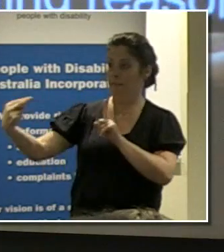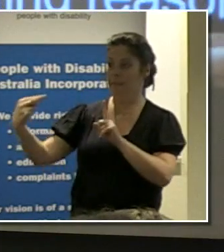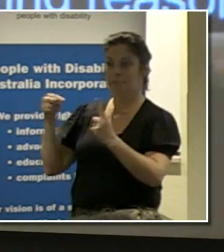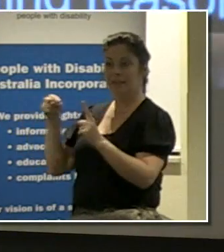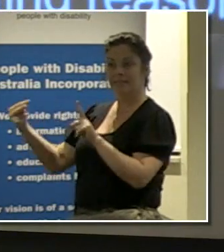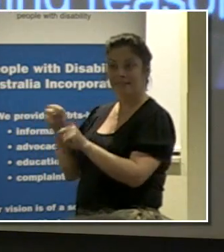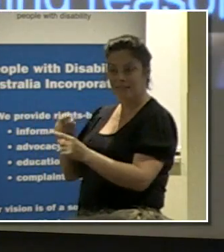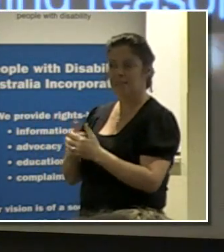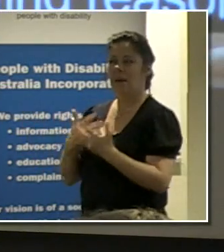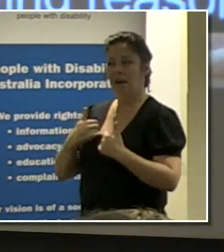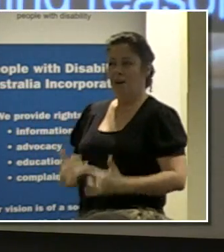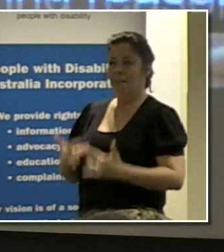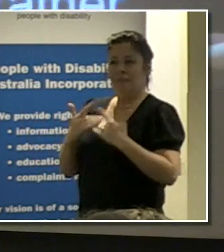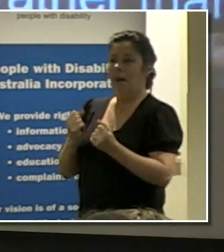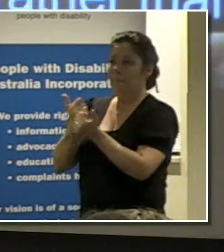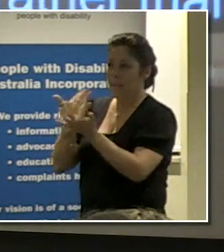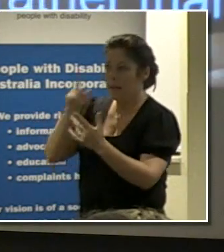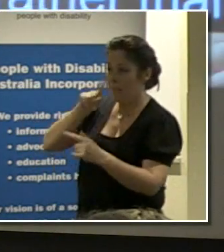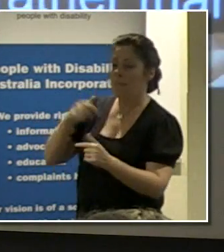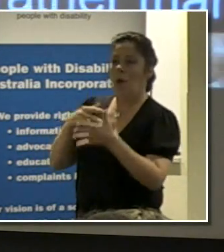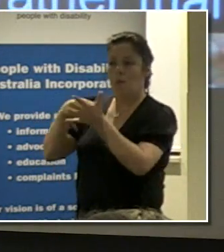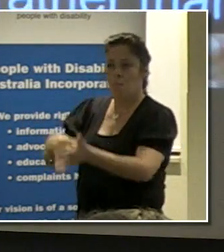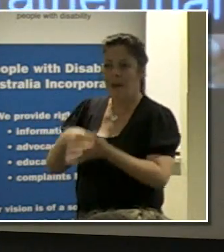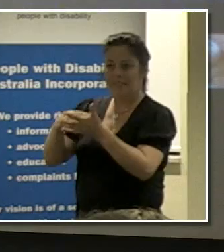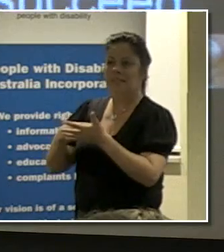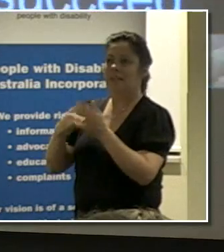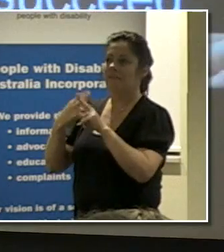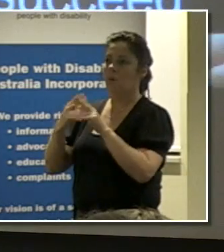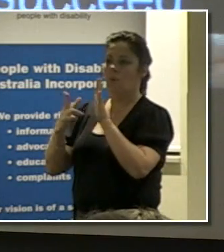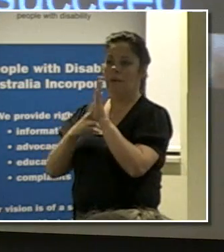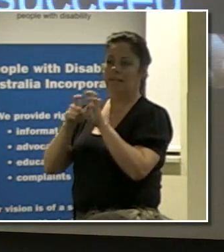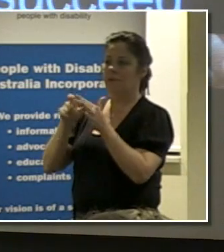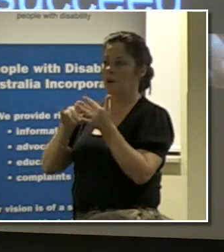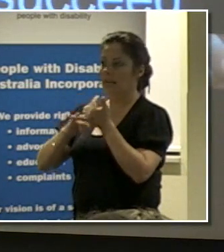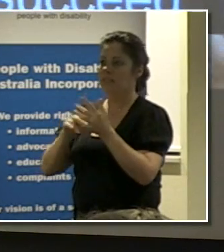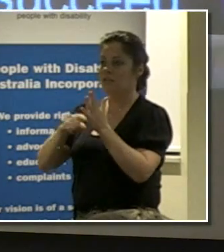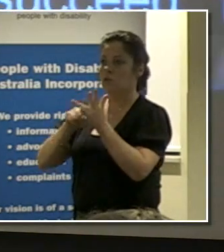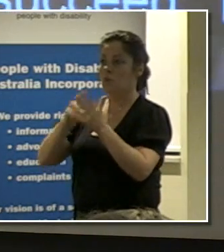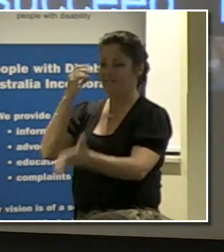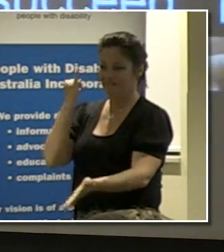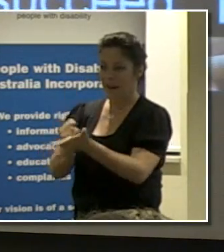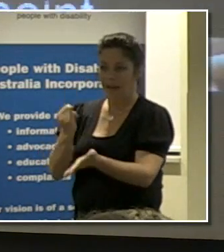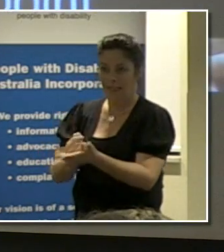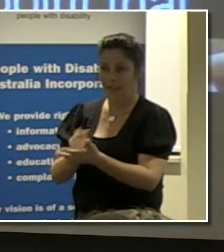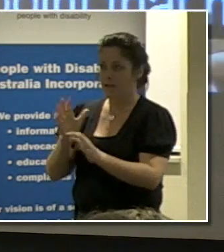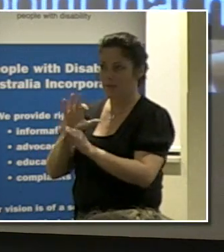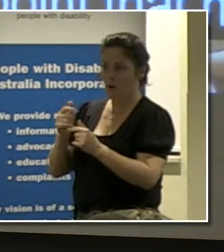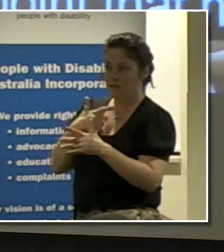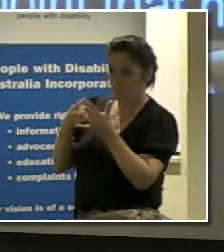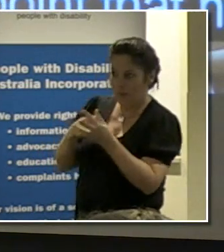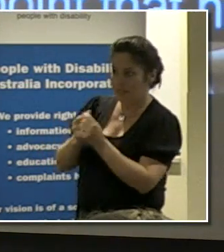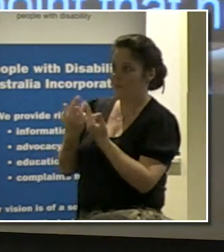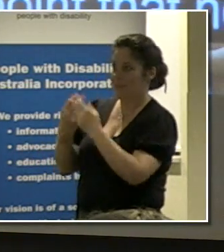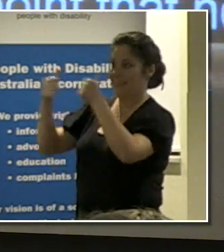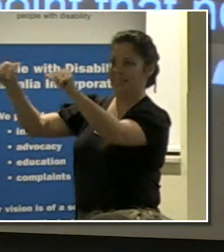rather than reasons for it to succeed. But Craig made the point that none of these reviews were really